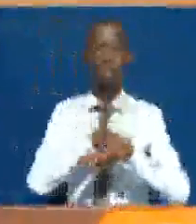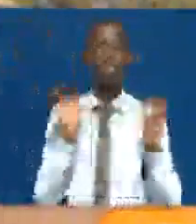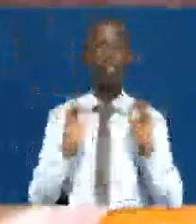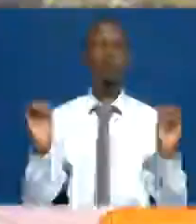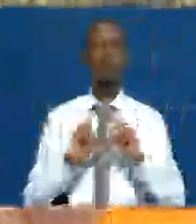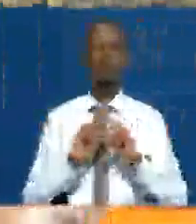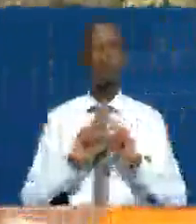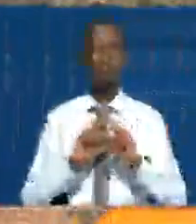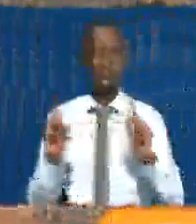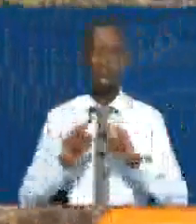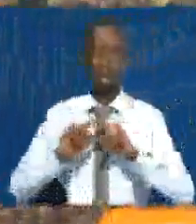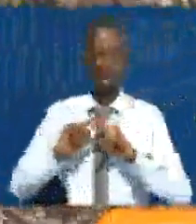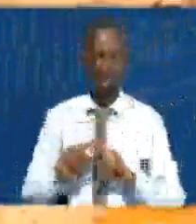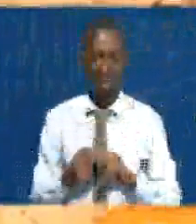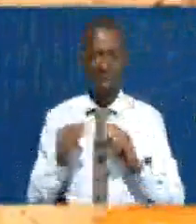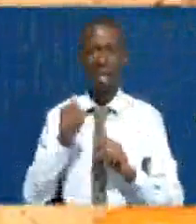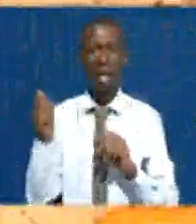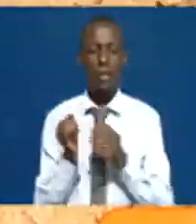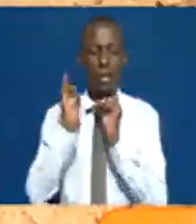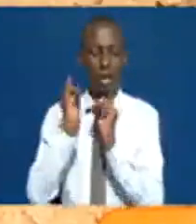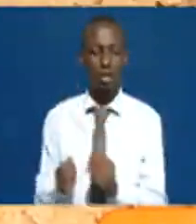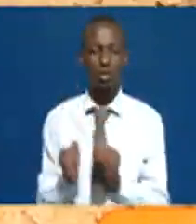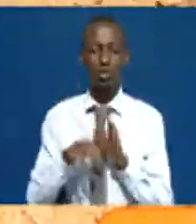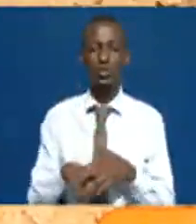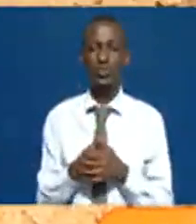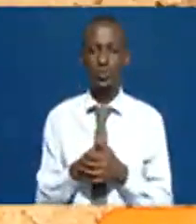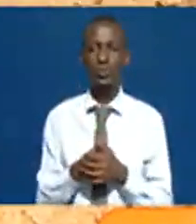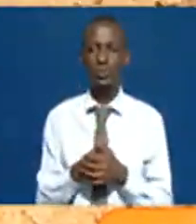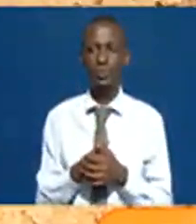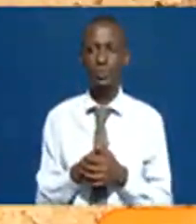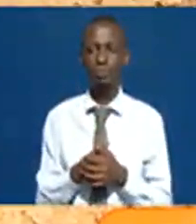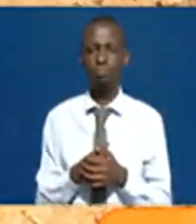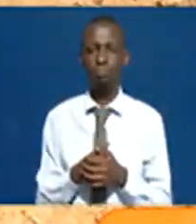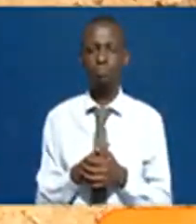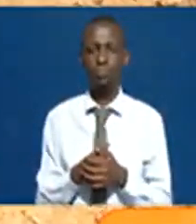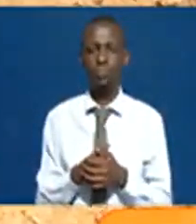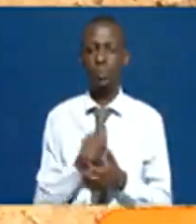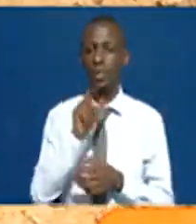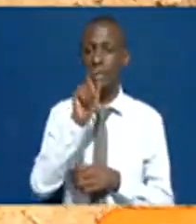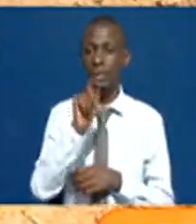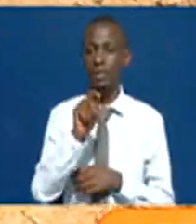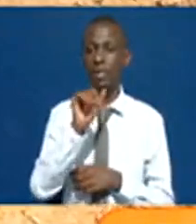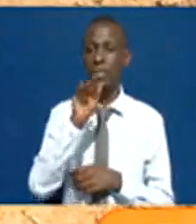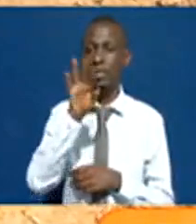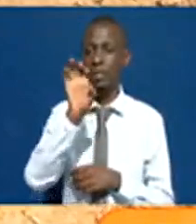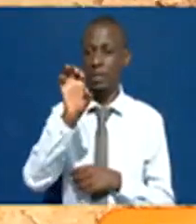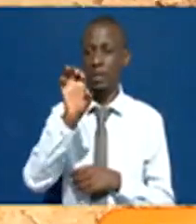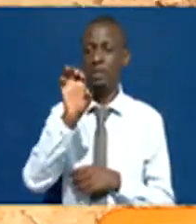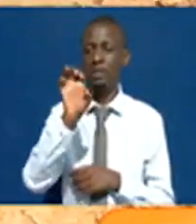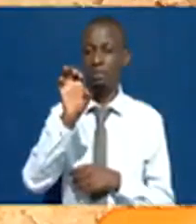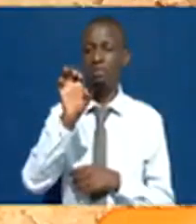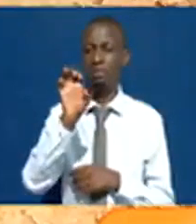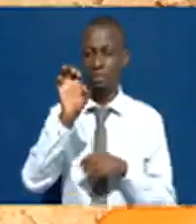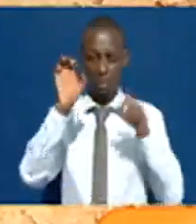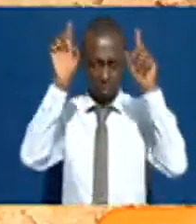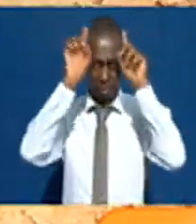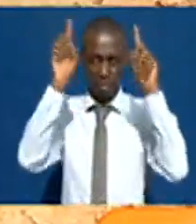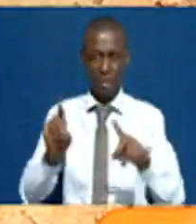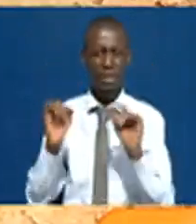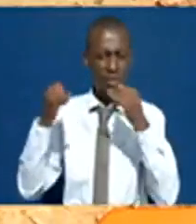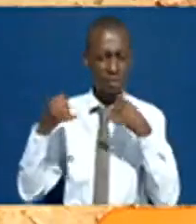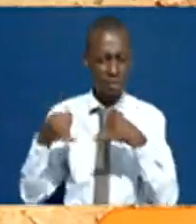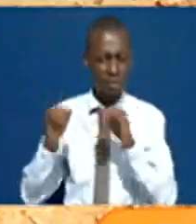nilipo introduce wa hii kilimo ya deep tillage, niliamua kujaribu na nikalima.